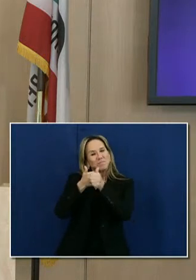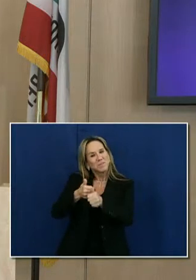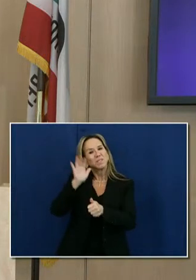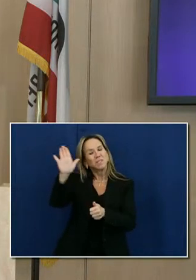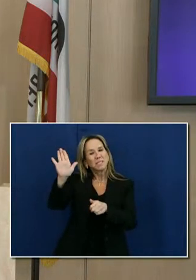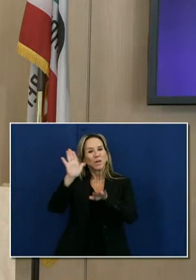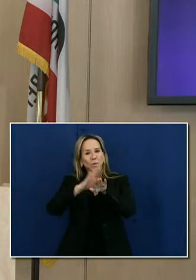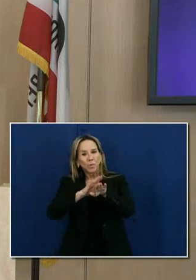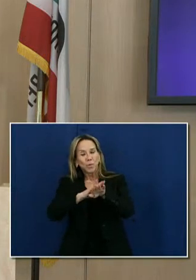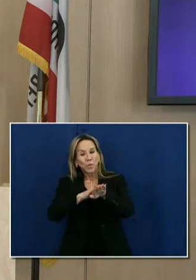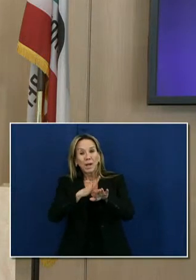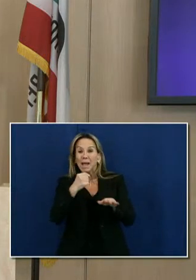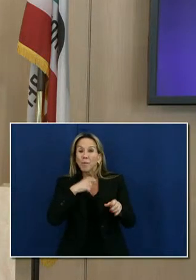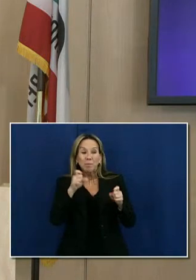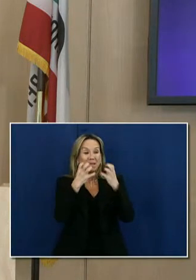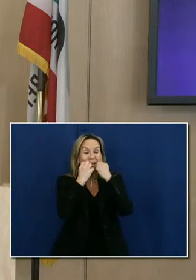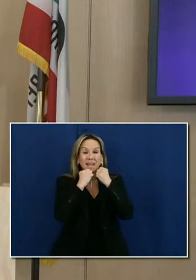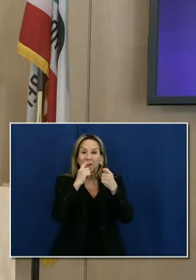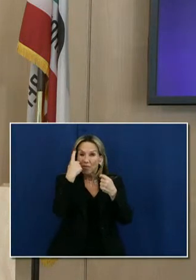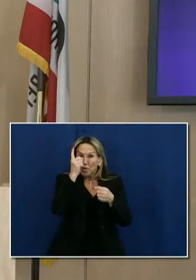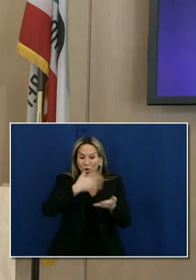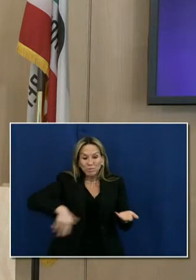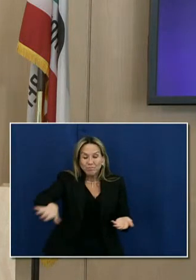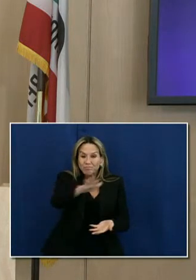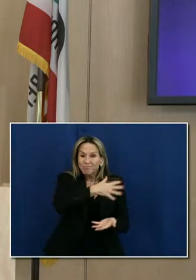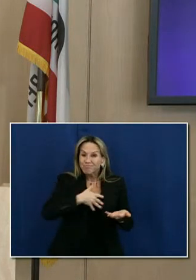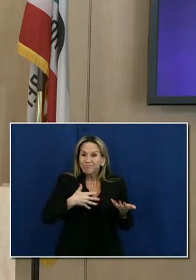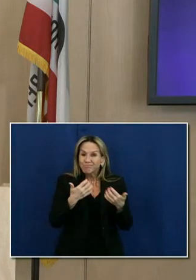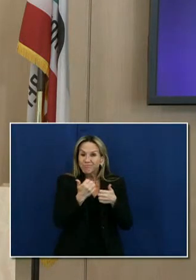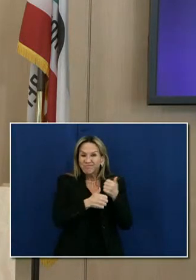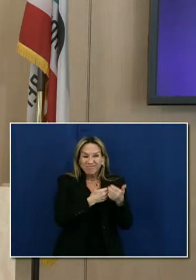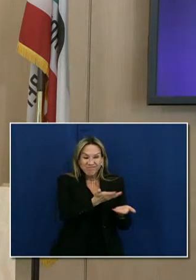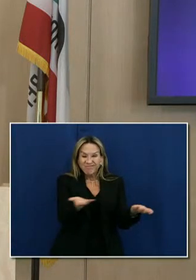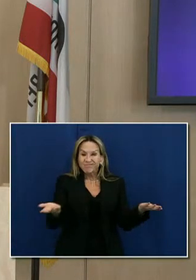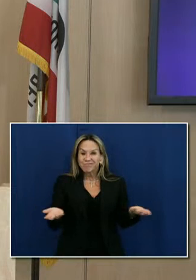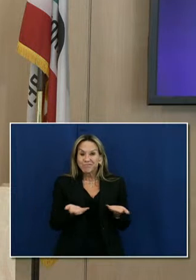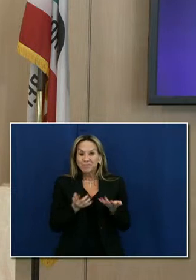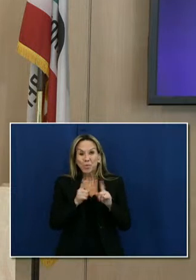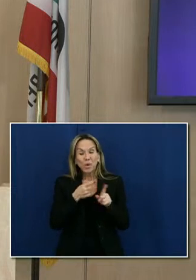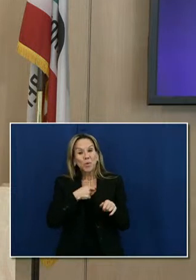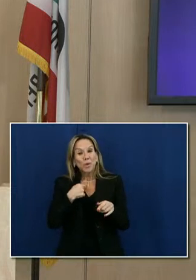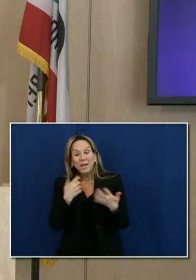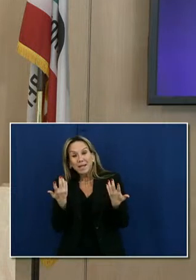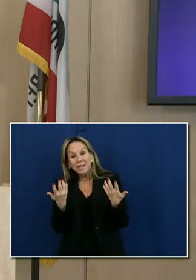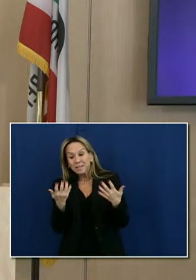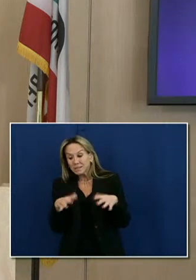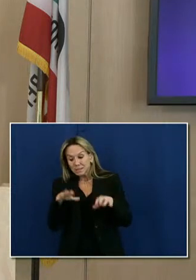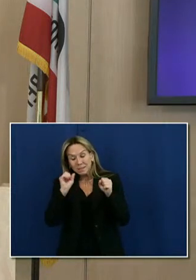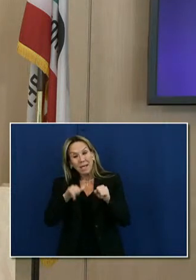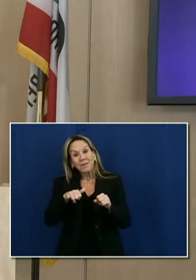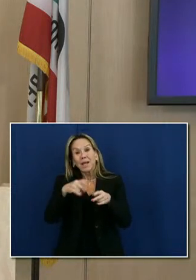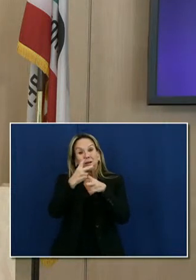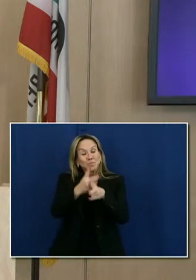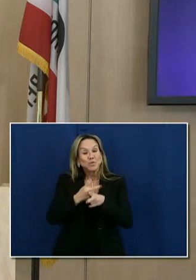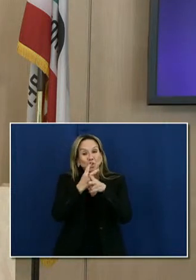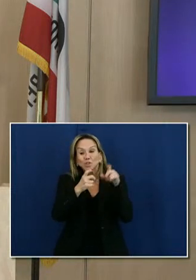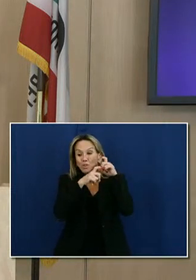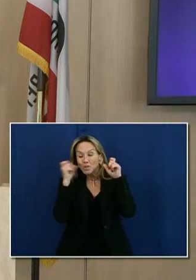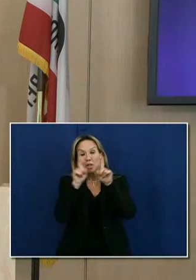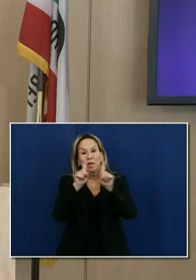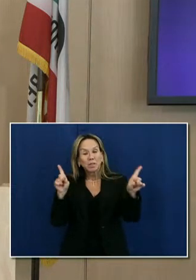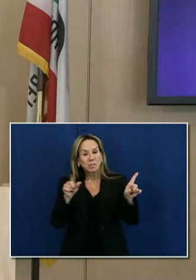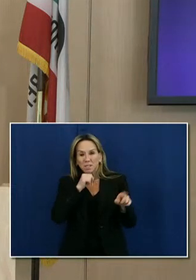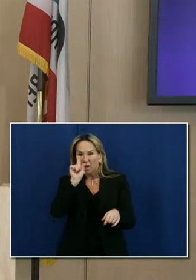must have a care for each other. When we take the adequate precautions, we're not just caring for ourselves, we're caring for each